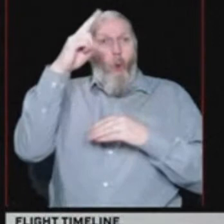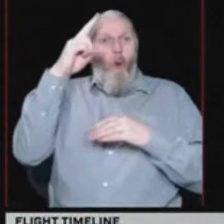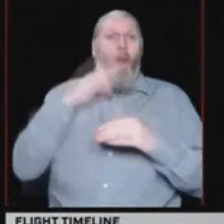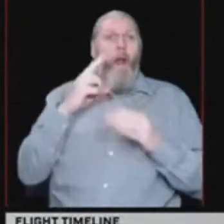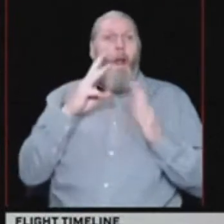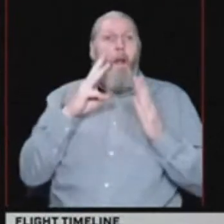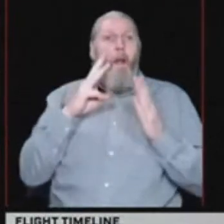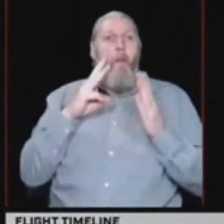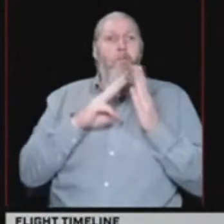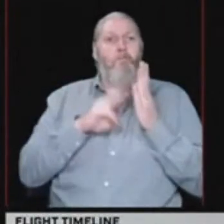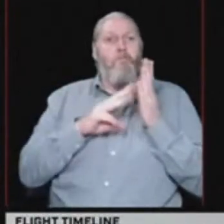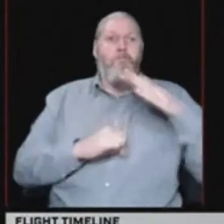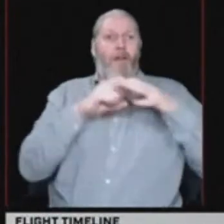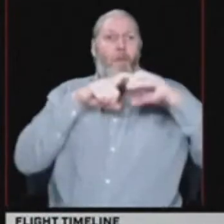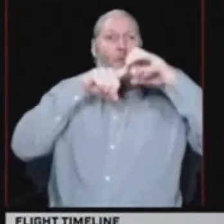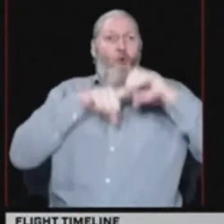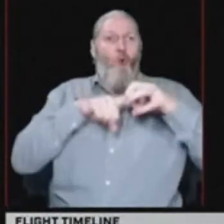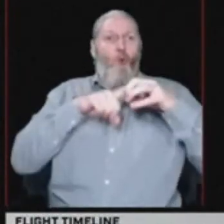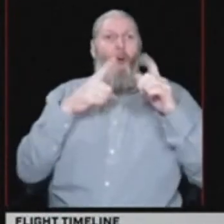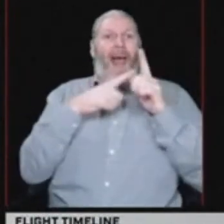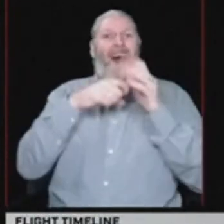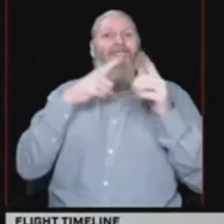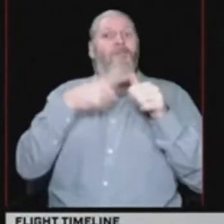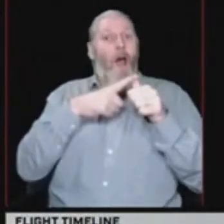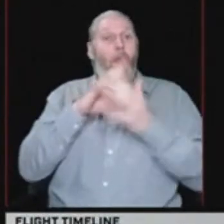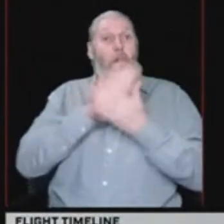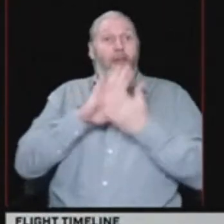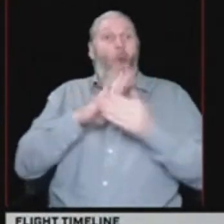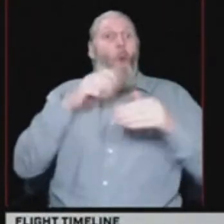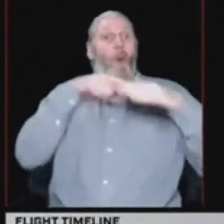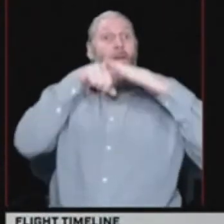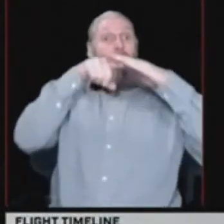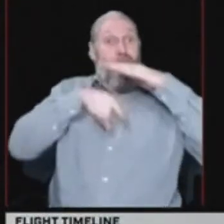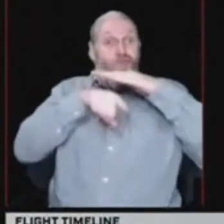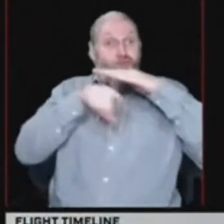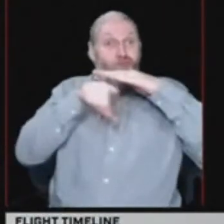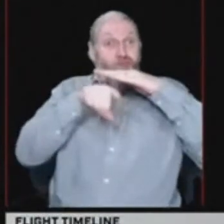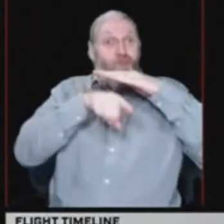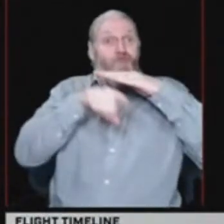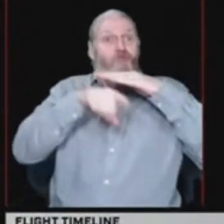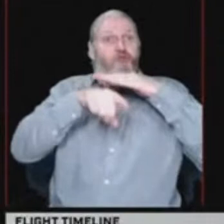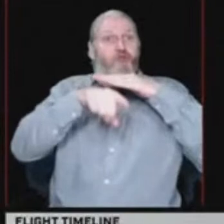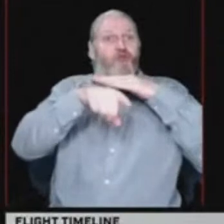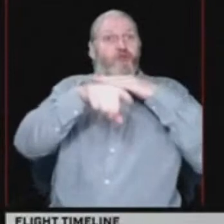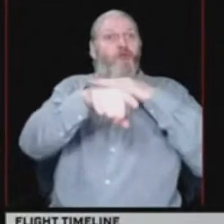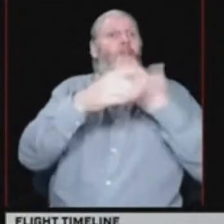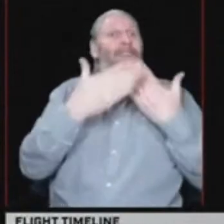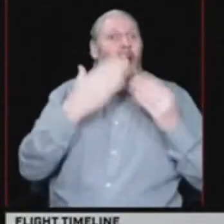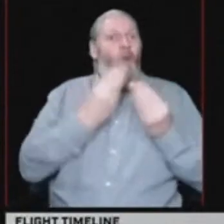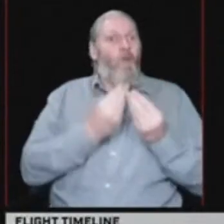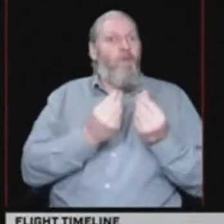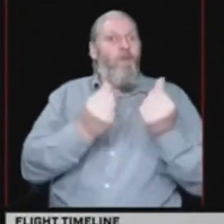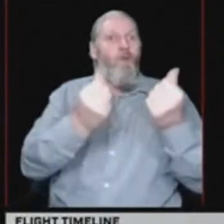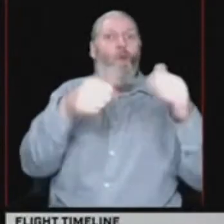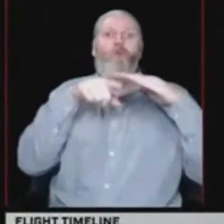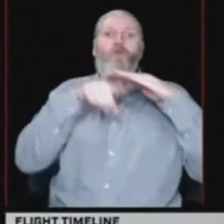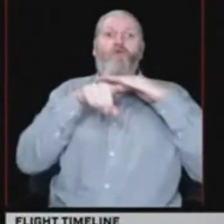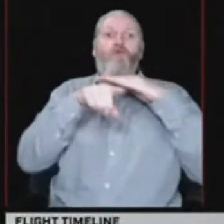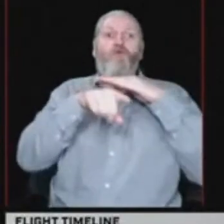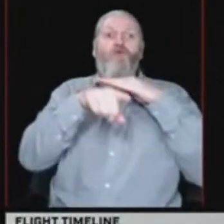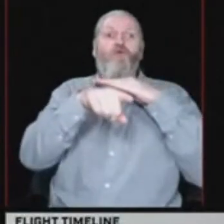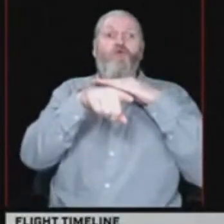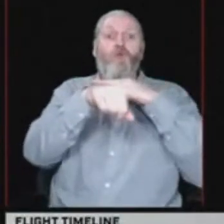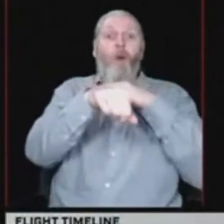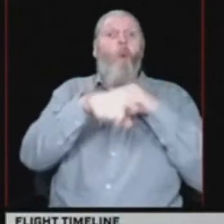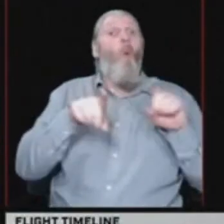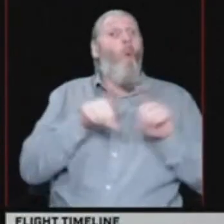physical moments for the rocket, very comfortably through max Q. And then also through our